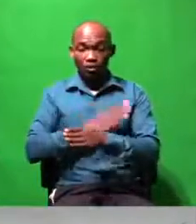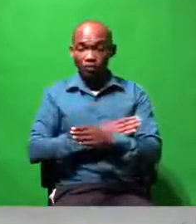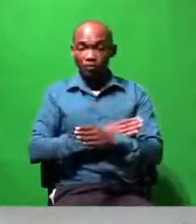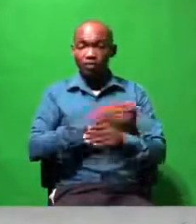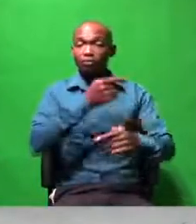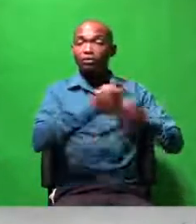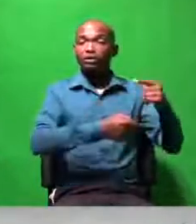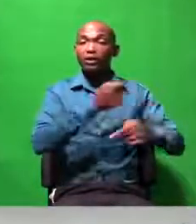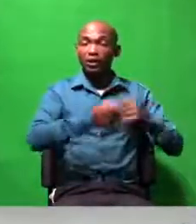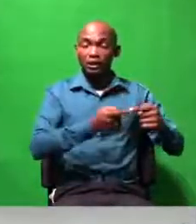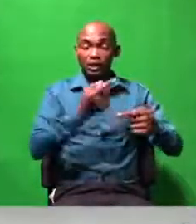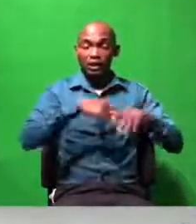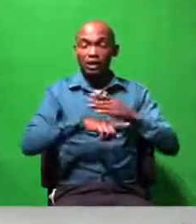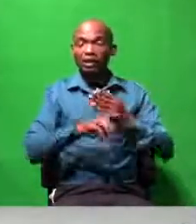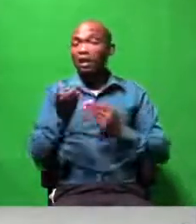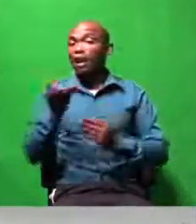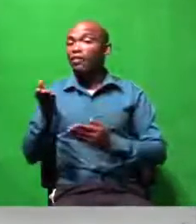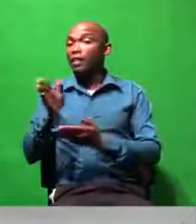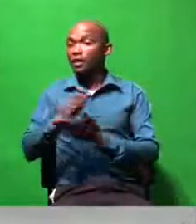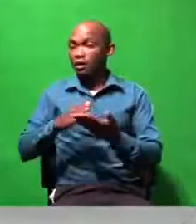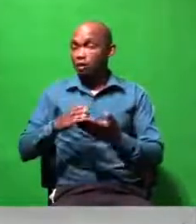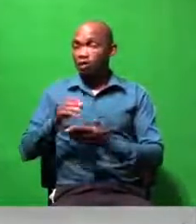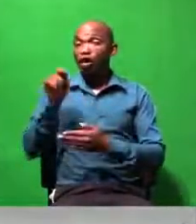other area. So on that